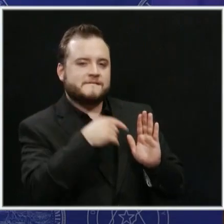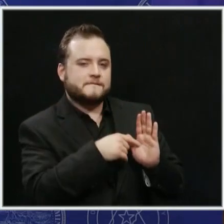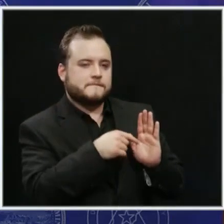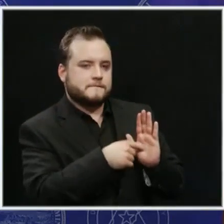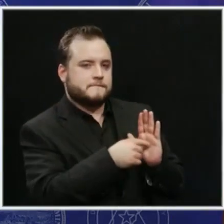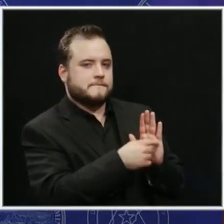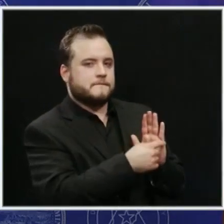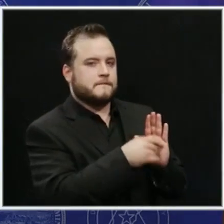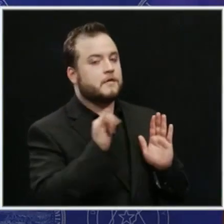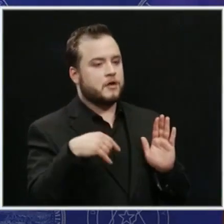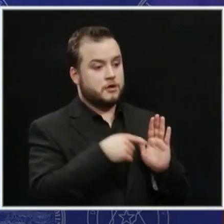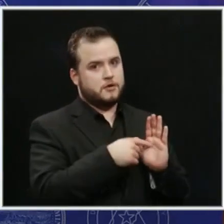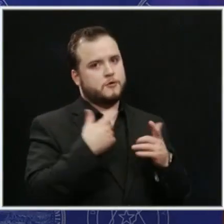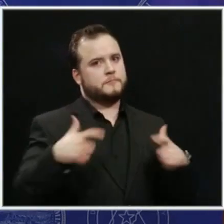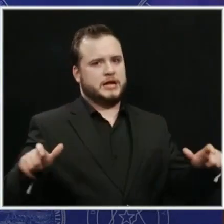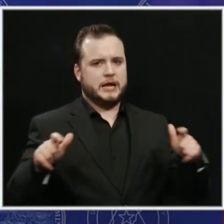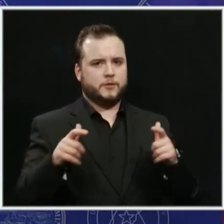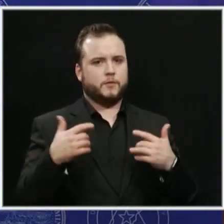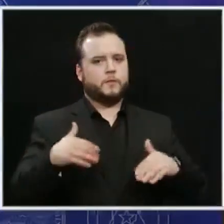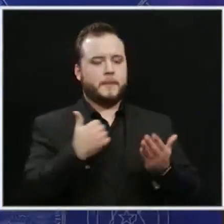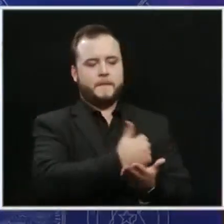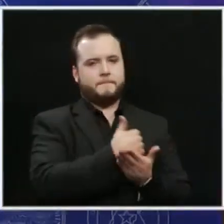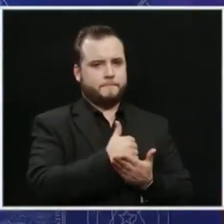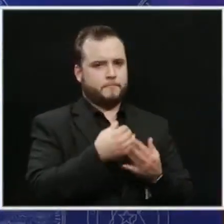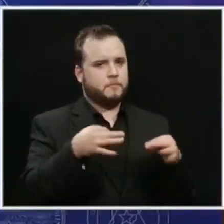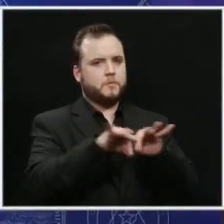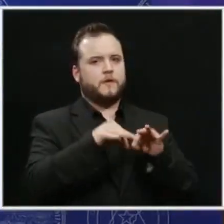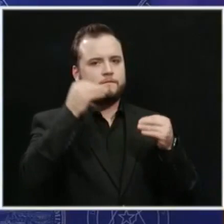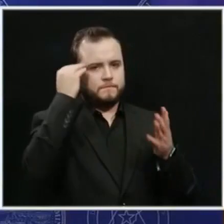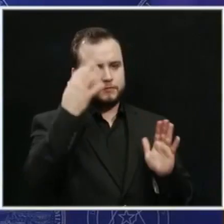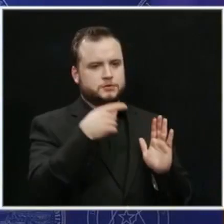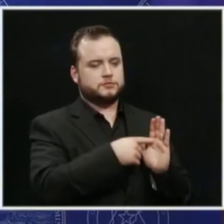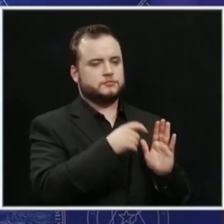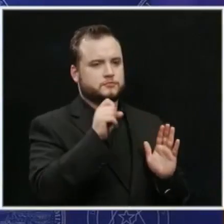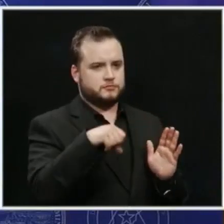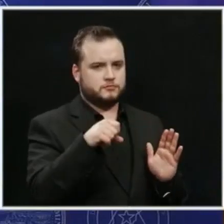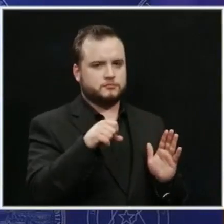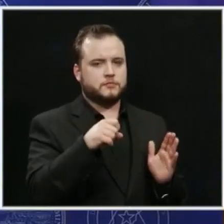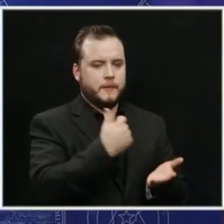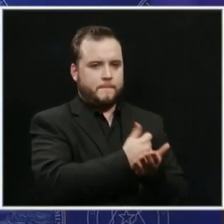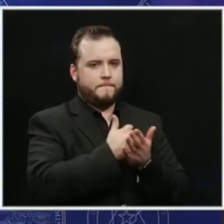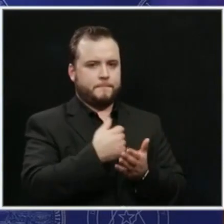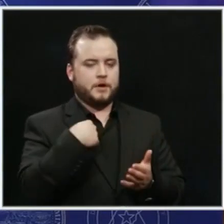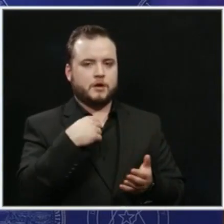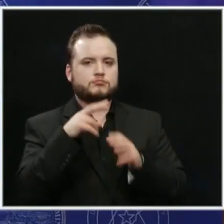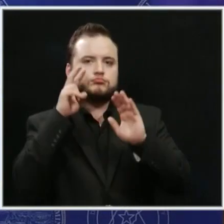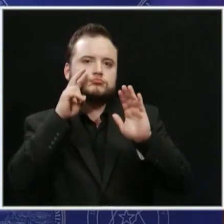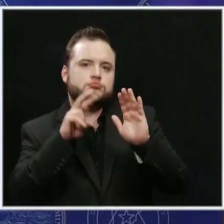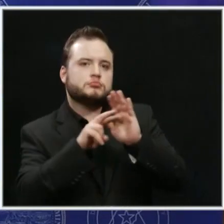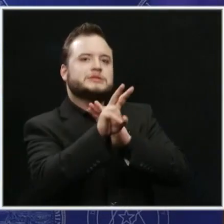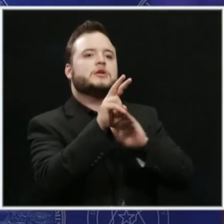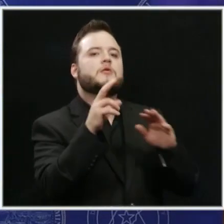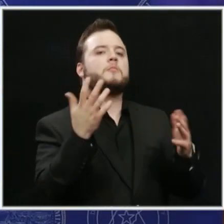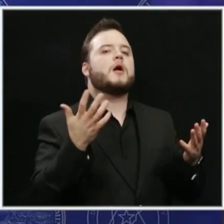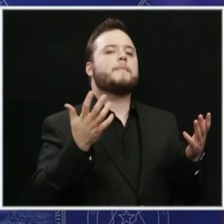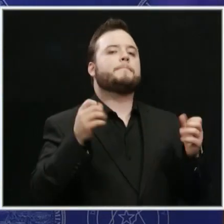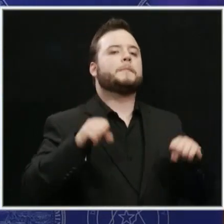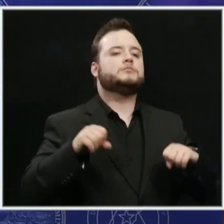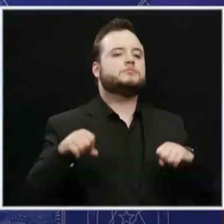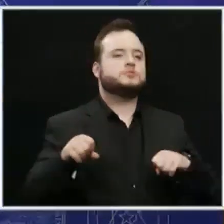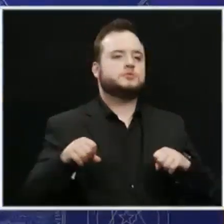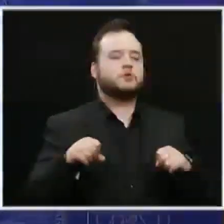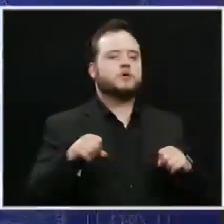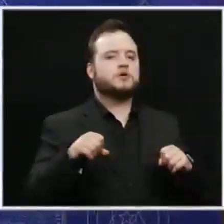our minds is not because of what it predicts, but what it suggests that we can intervene in to try to change that outcome.